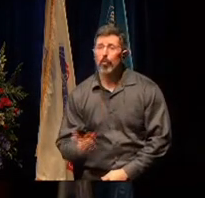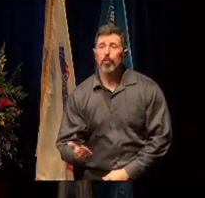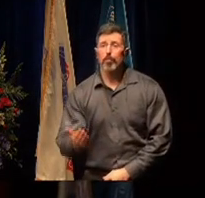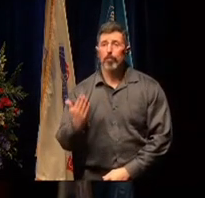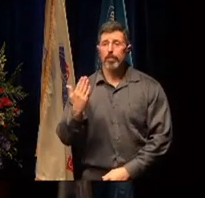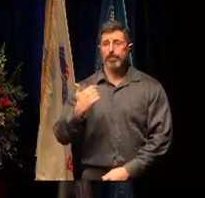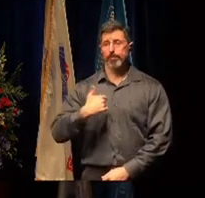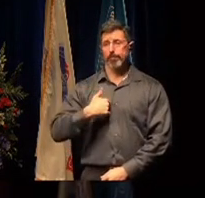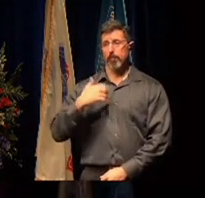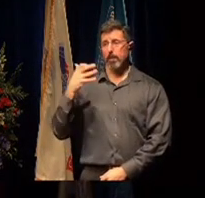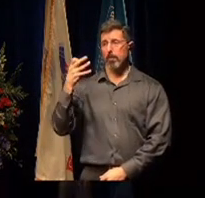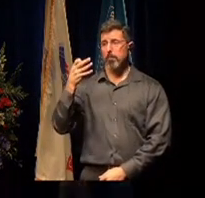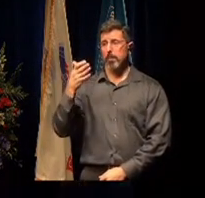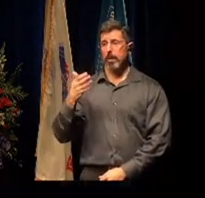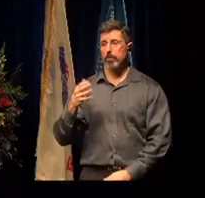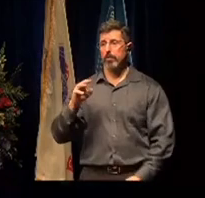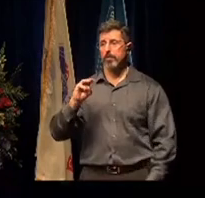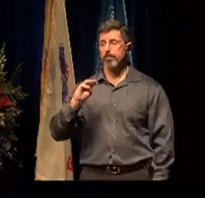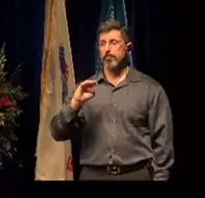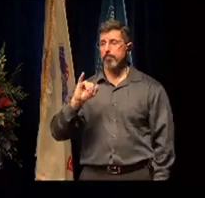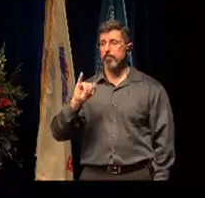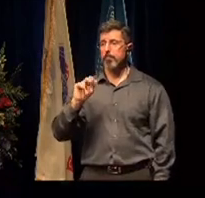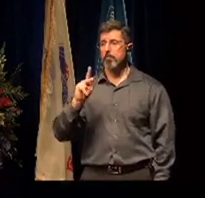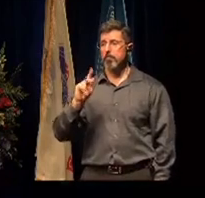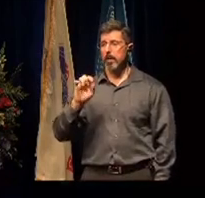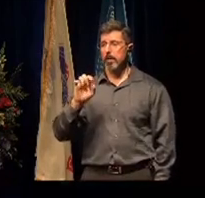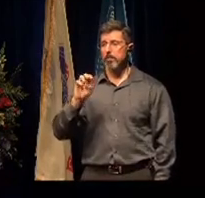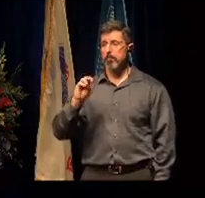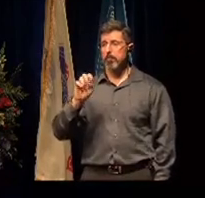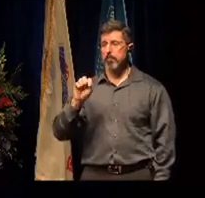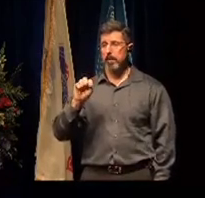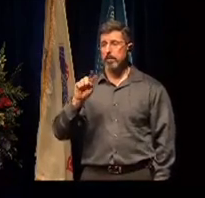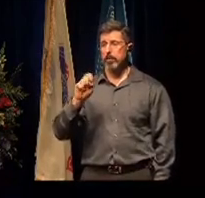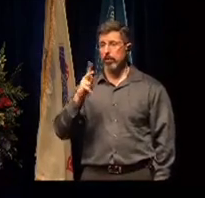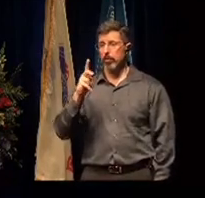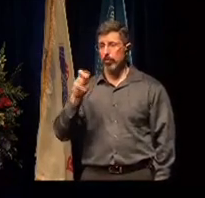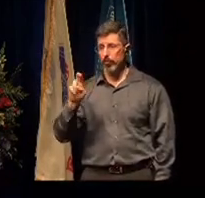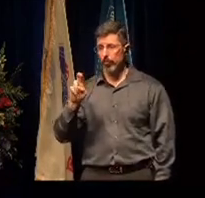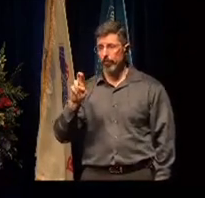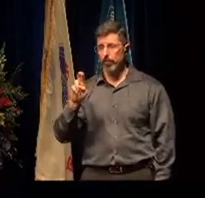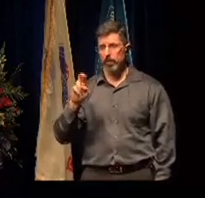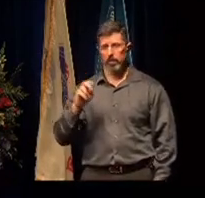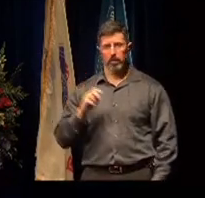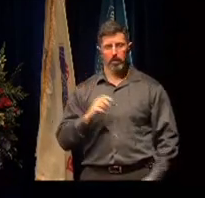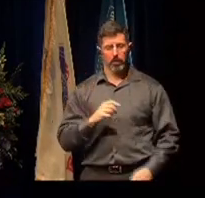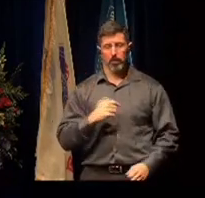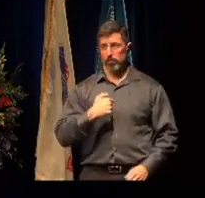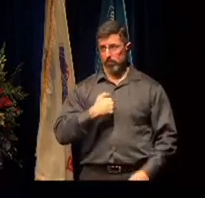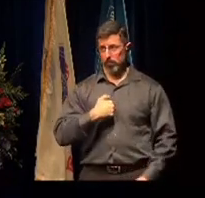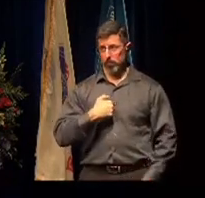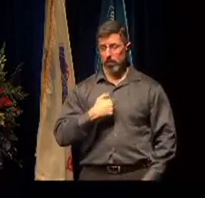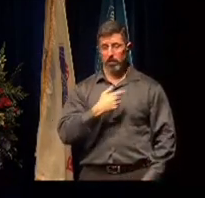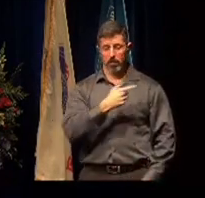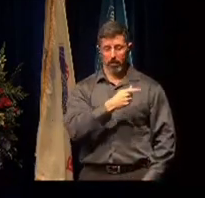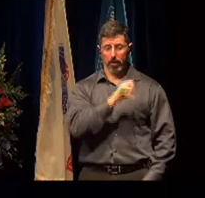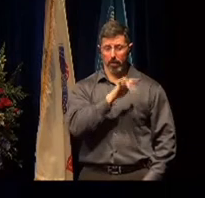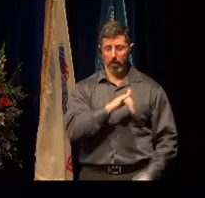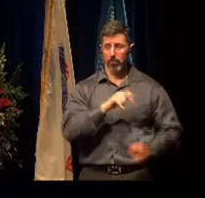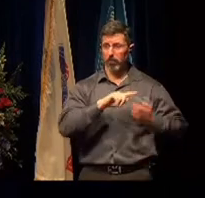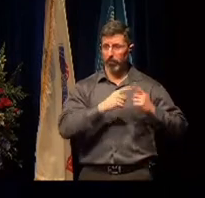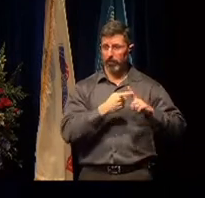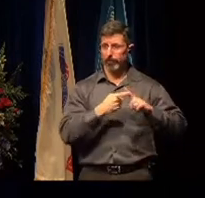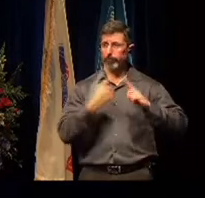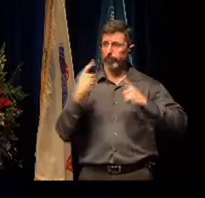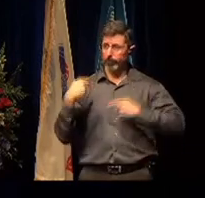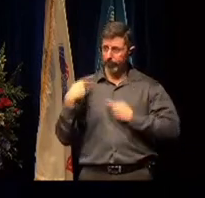Pastor Mike Metzger, and I'm the associate pastor here, and I've been a friend of Gary's for over 40 years. And I've worked